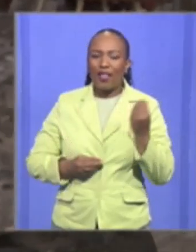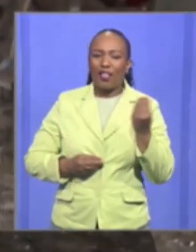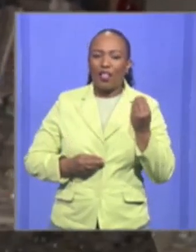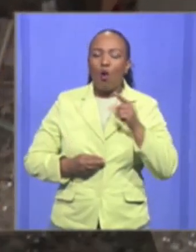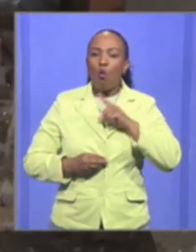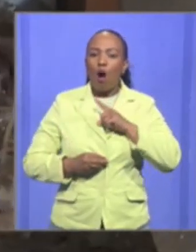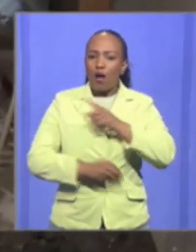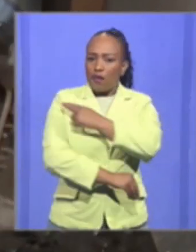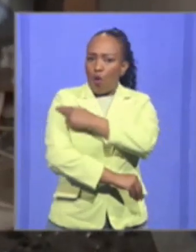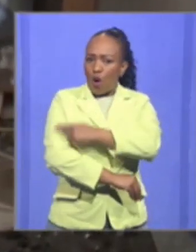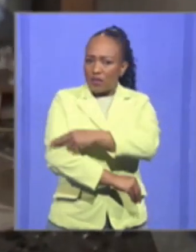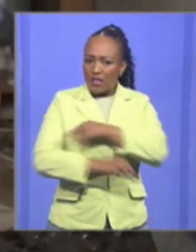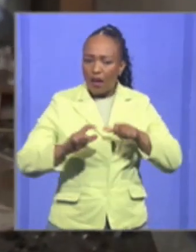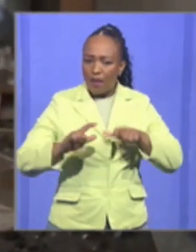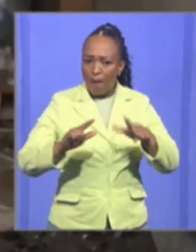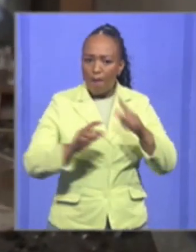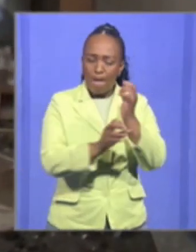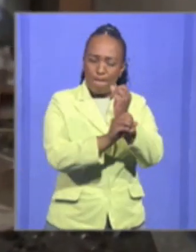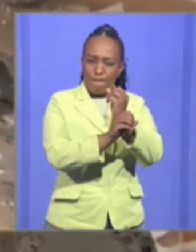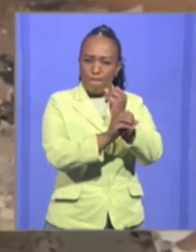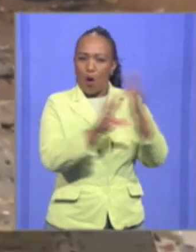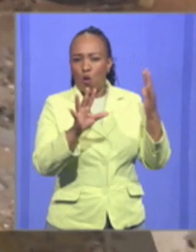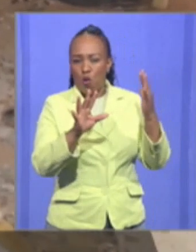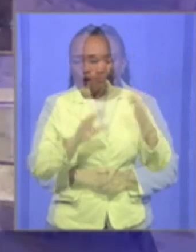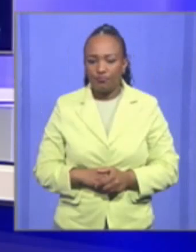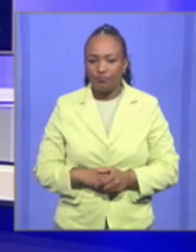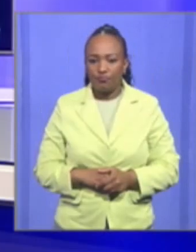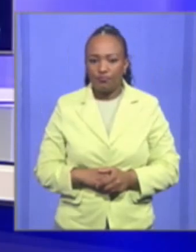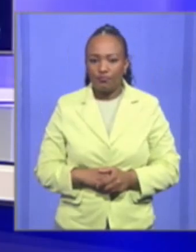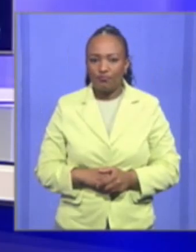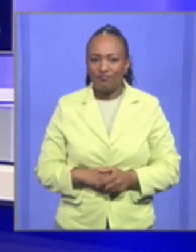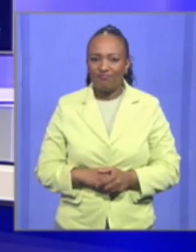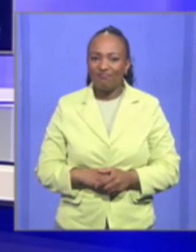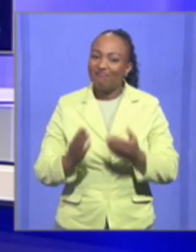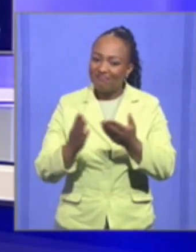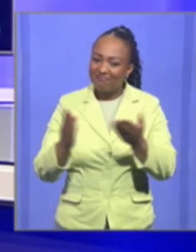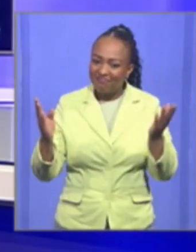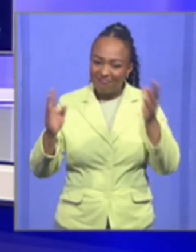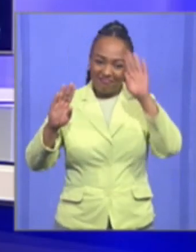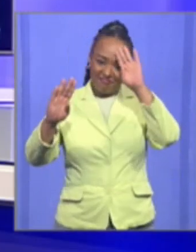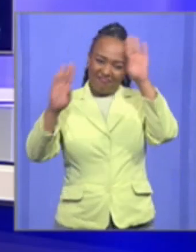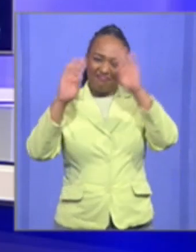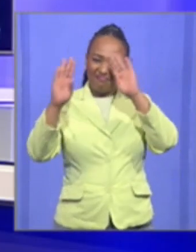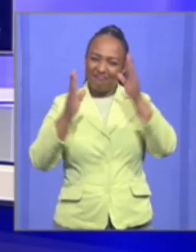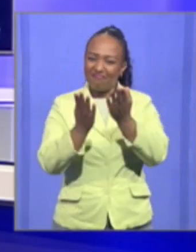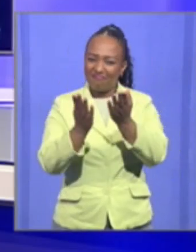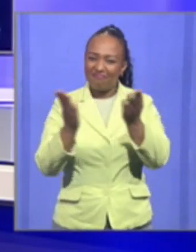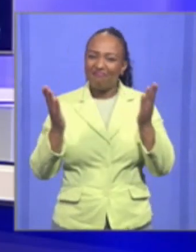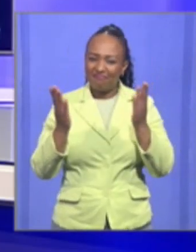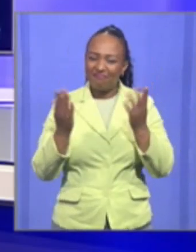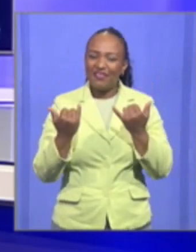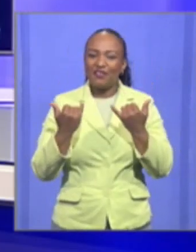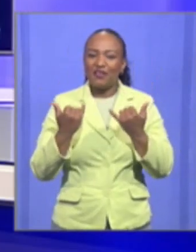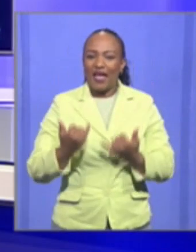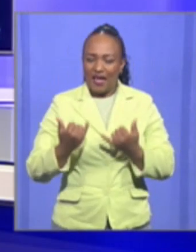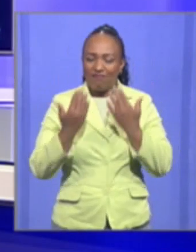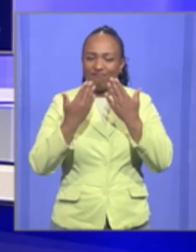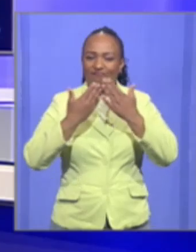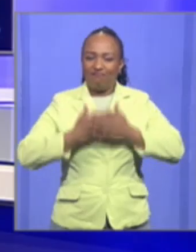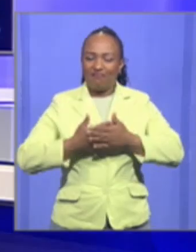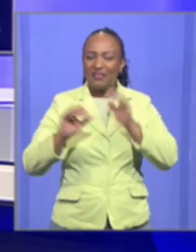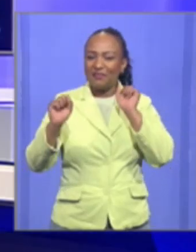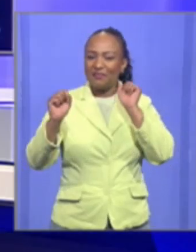bja Pietersburg ka Polokwane ka Limpopo. Thobela ka lapeng ditabeng tša bošegong bjo ke